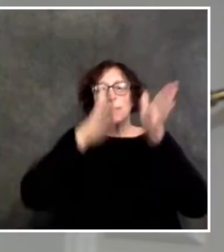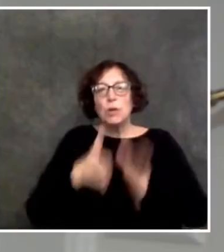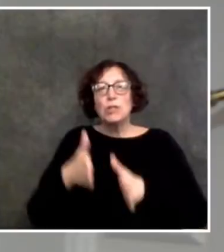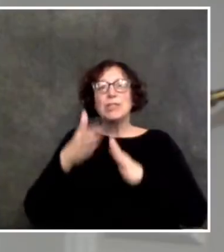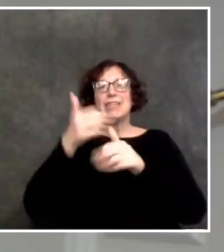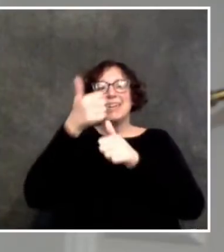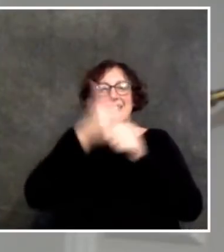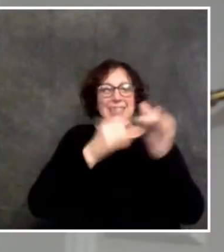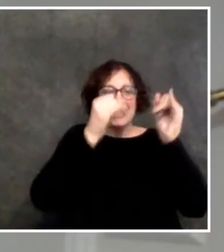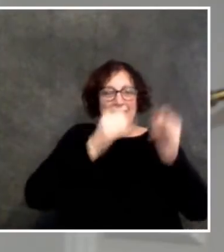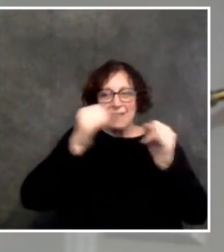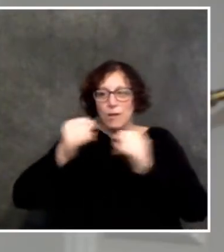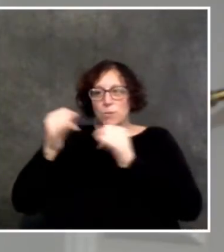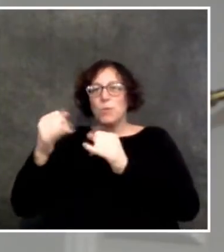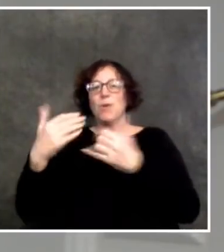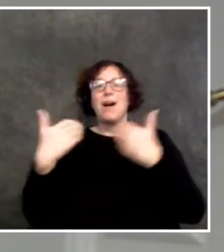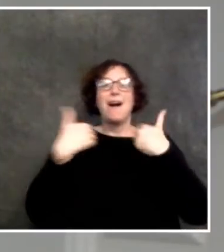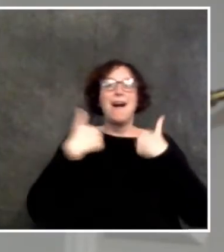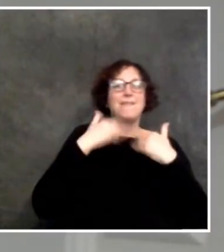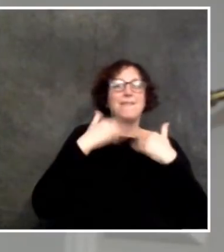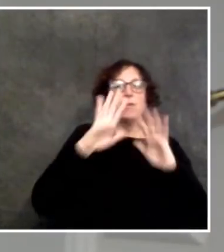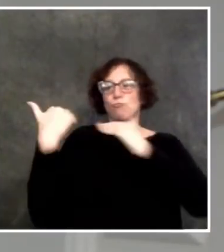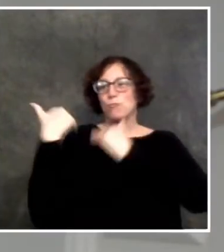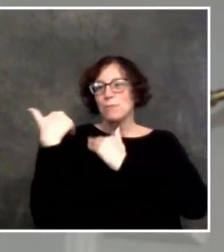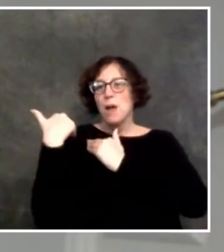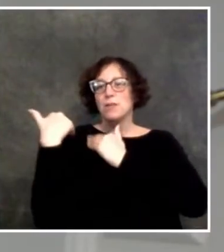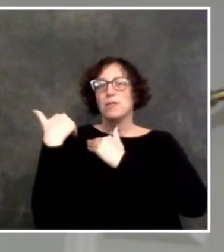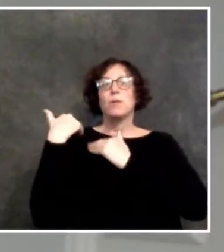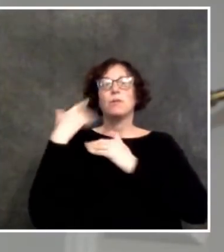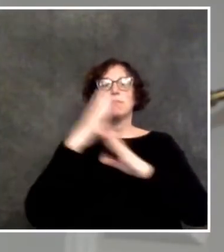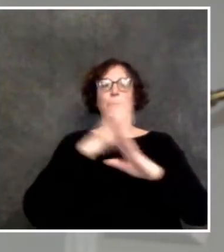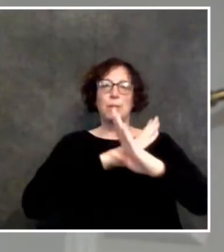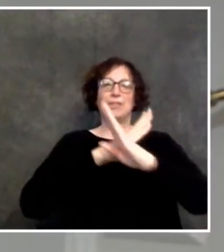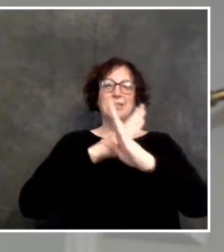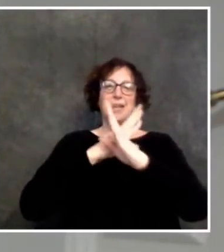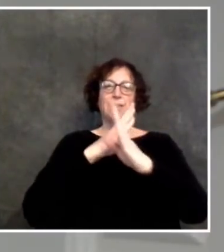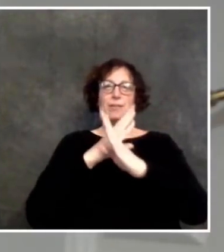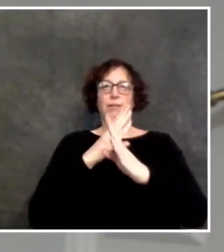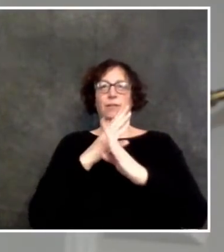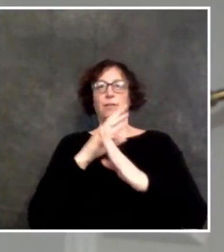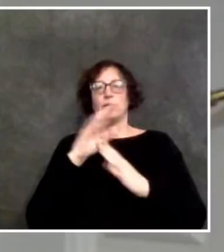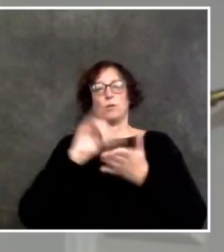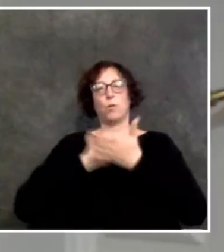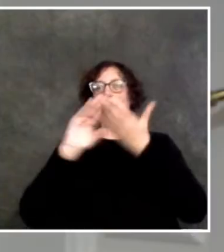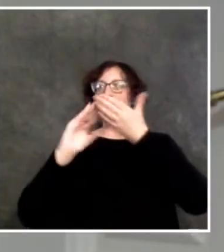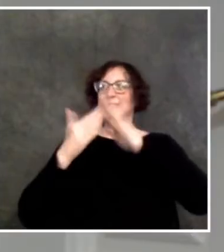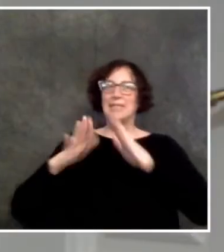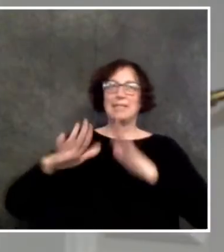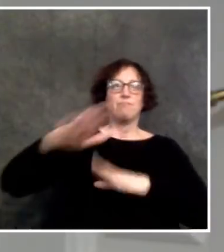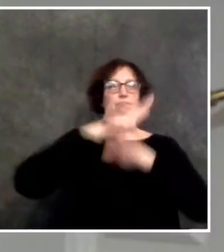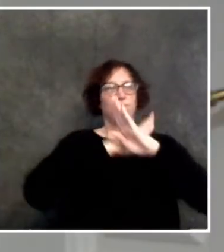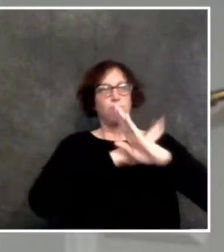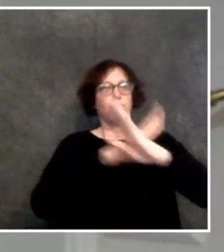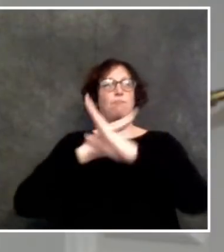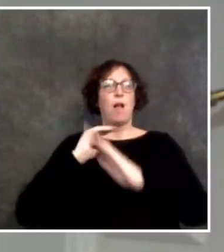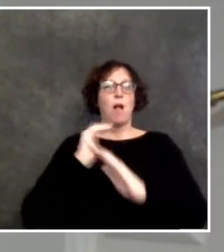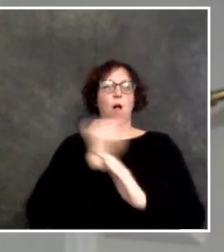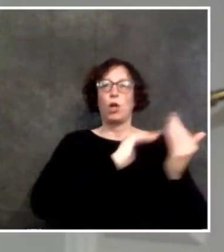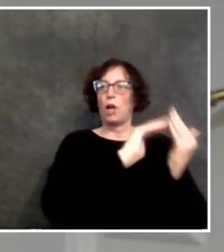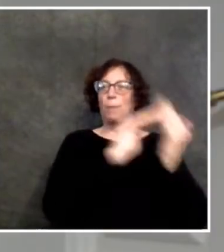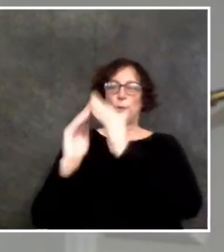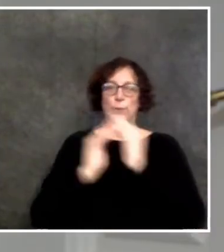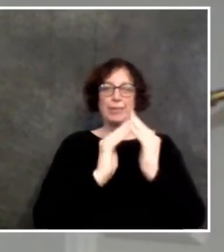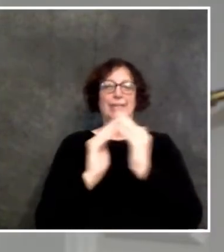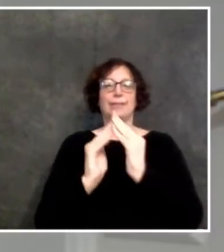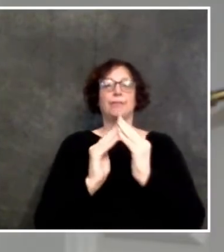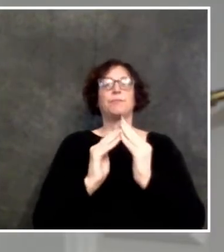our communities. And that when we are sick or potentially symptomatic, it's our responsibility